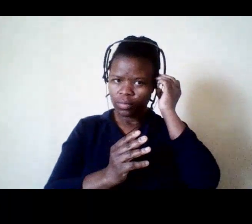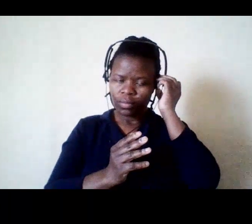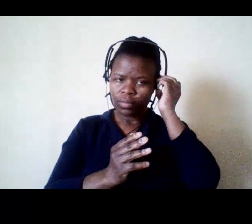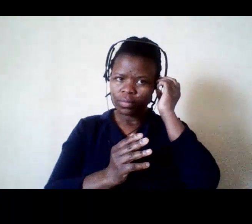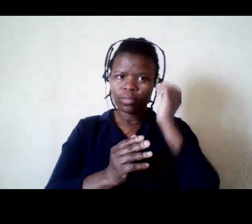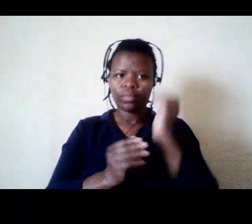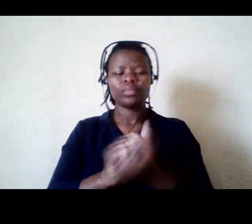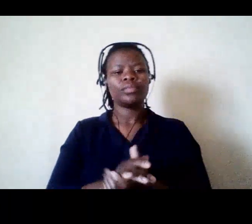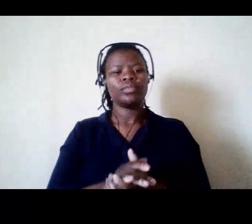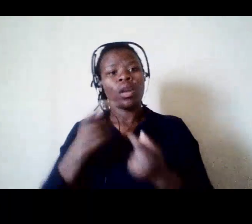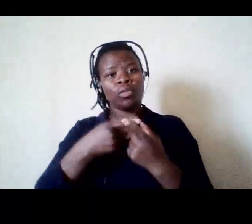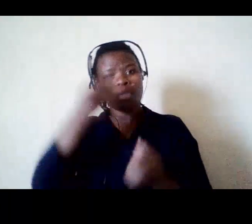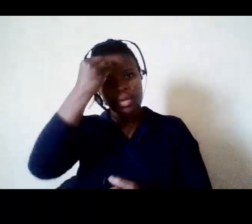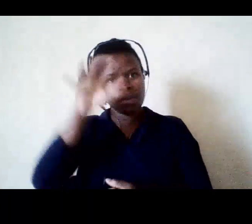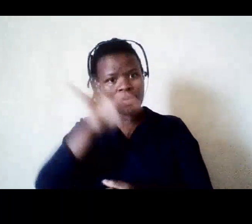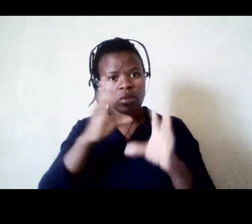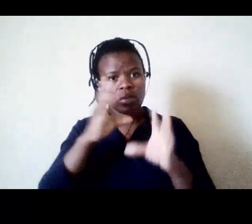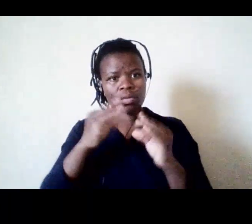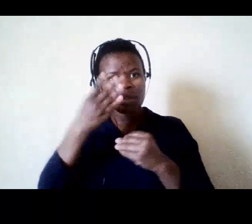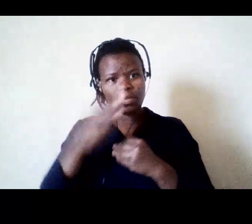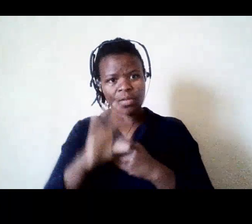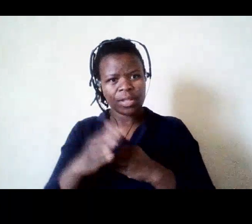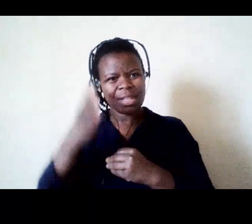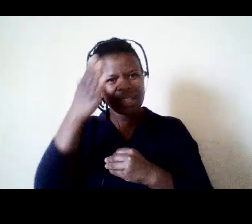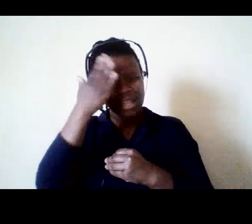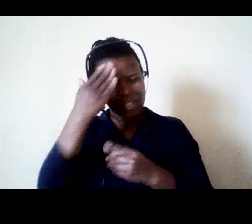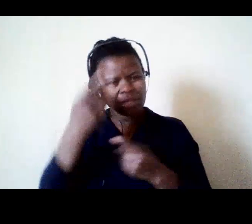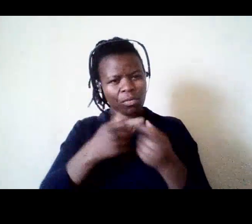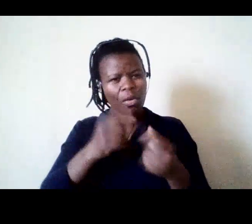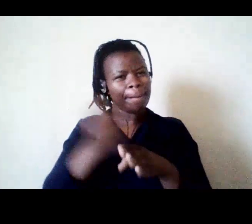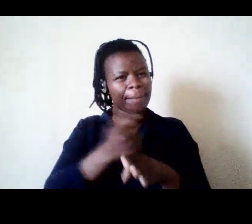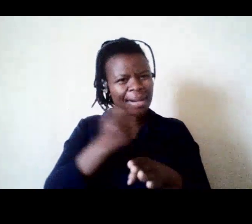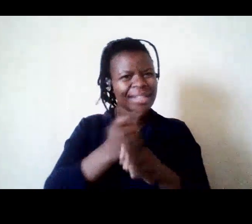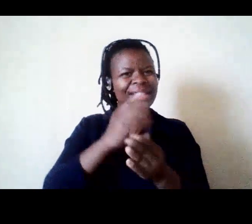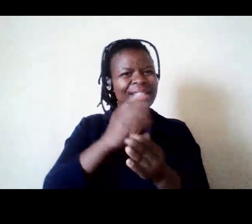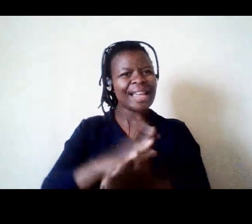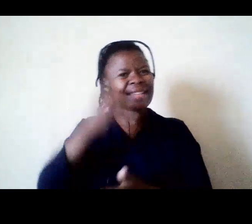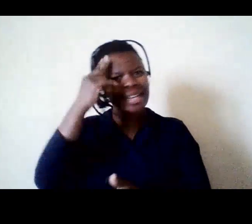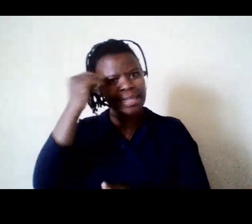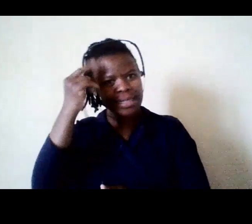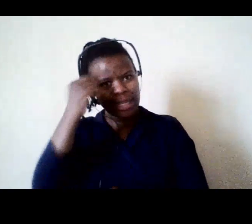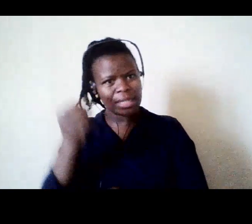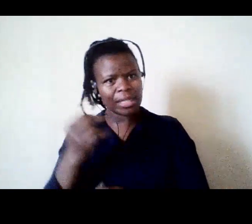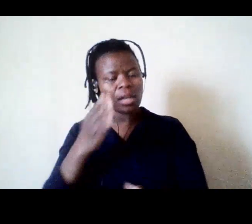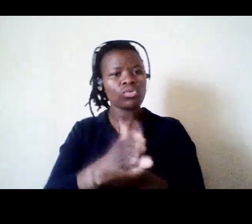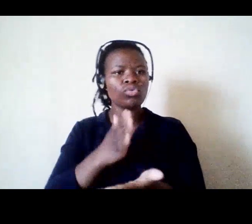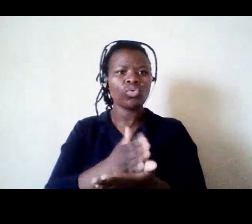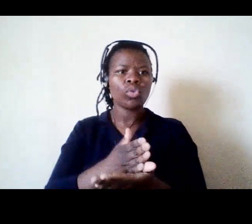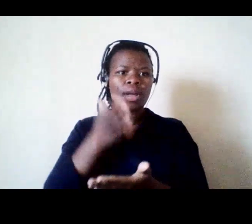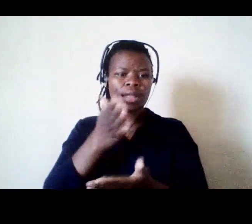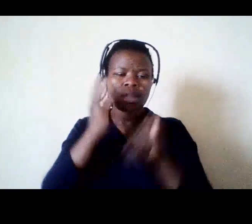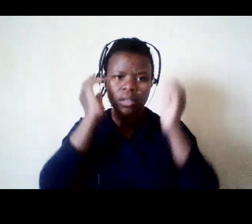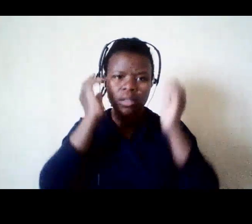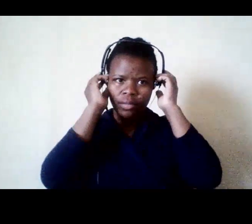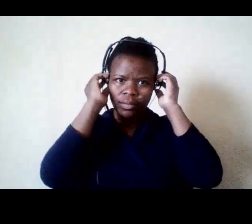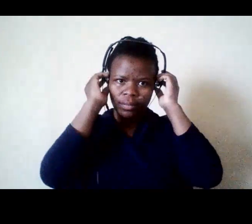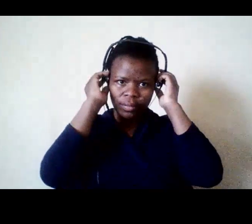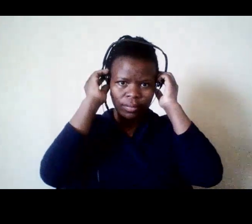from literature and from practice, even when diversity is spoken about, disability is usually left behind. I've gone to a meeting